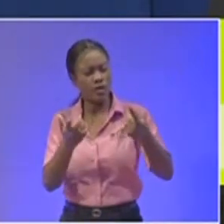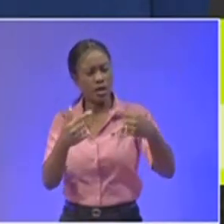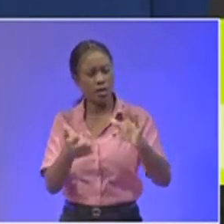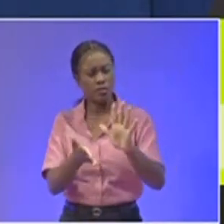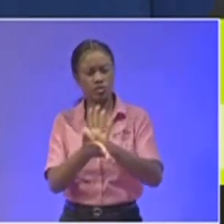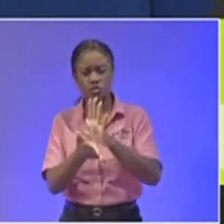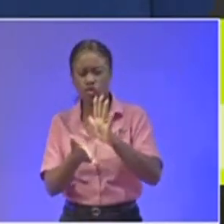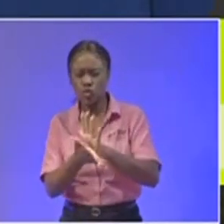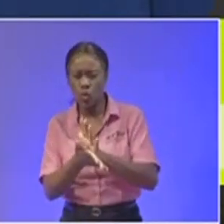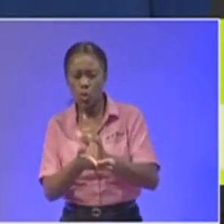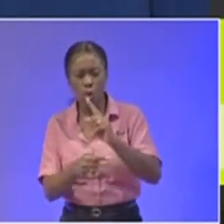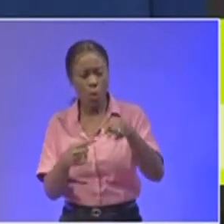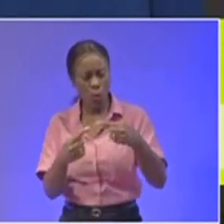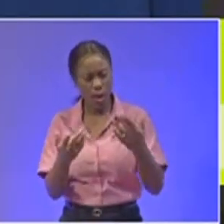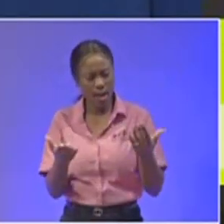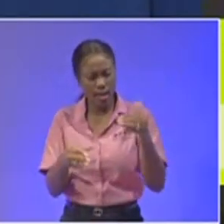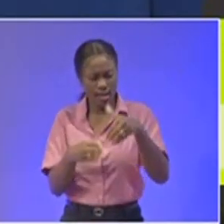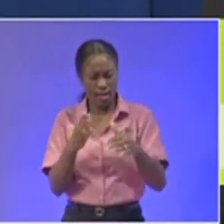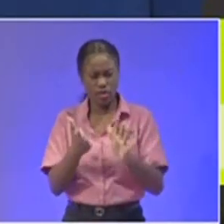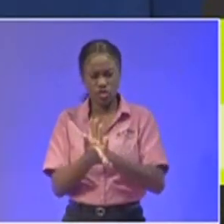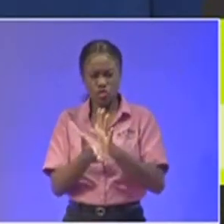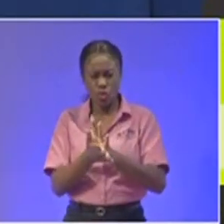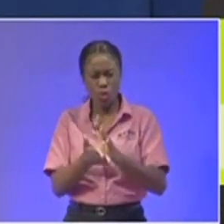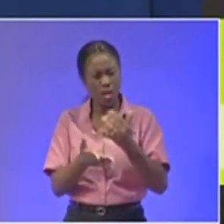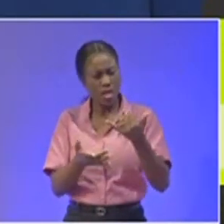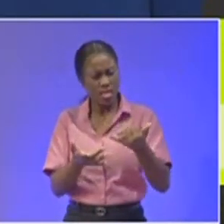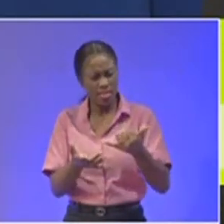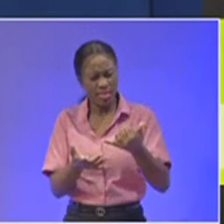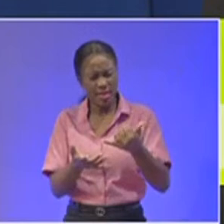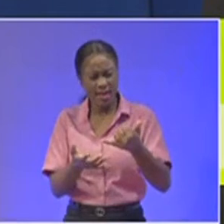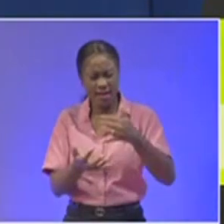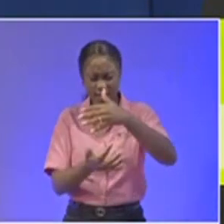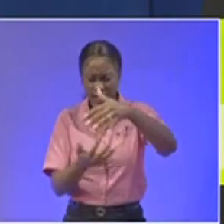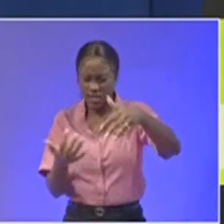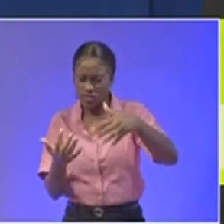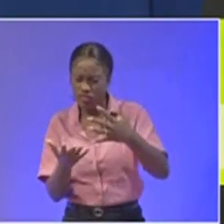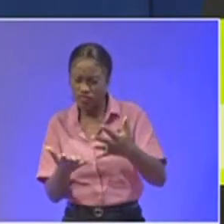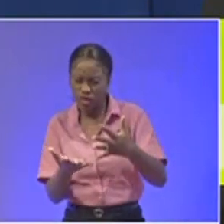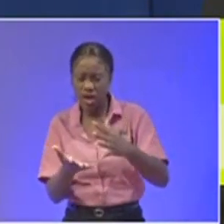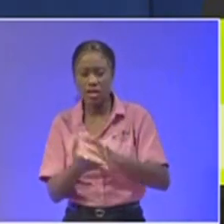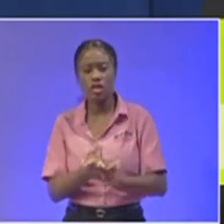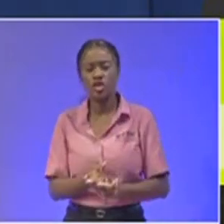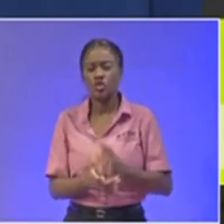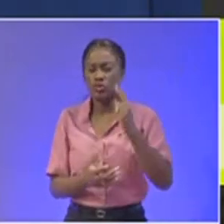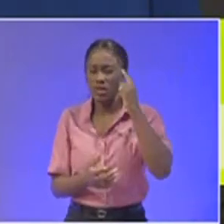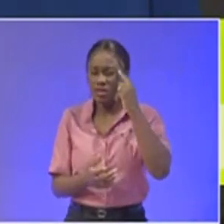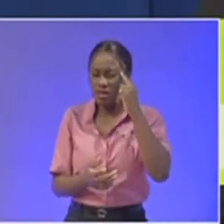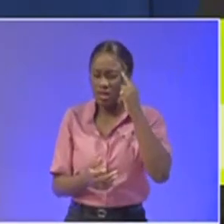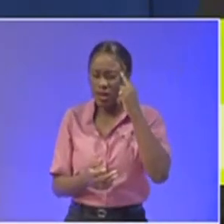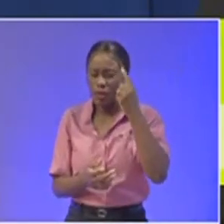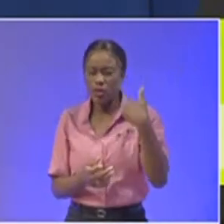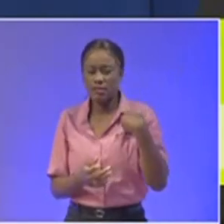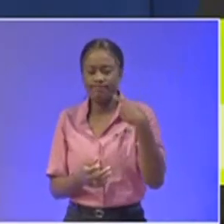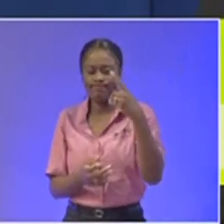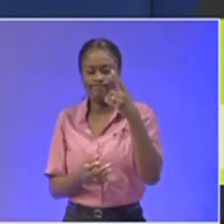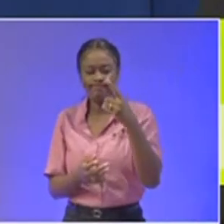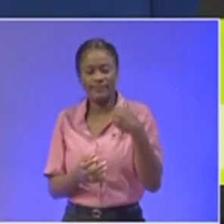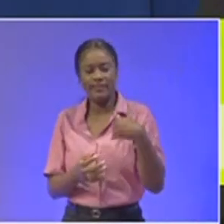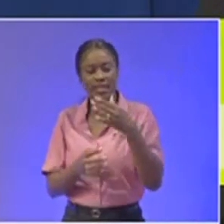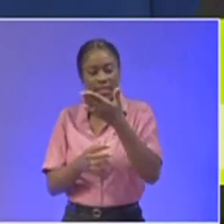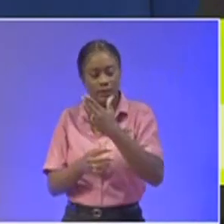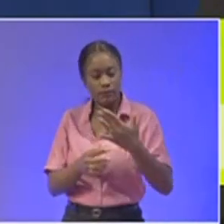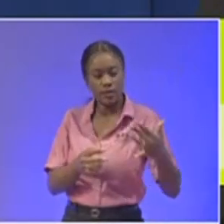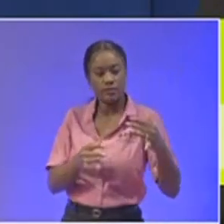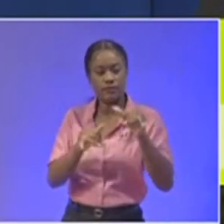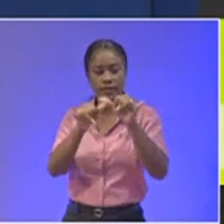their engagement when they are present. So we have to focus on designing these kinds of monitoring